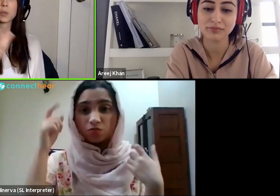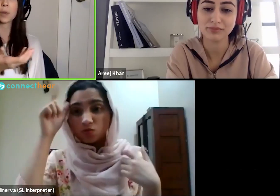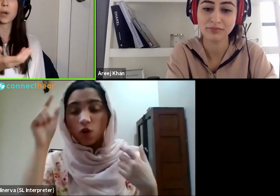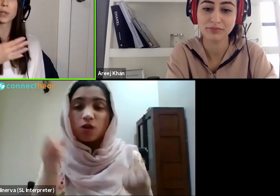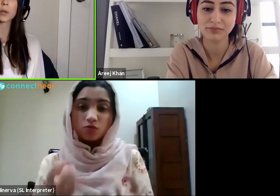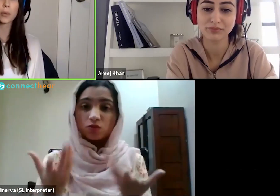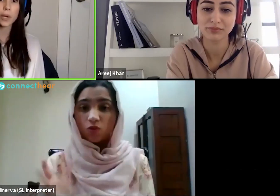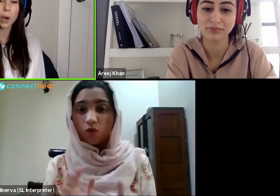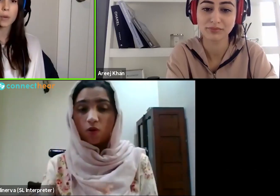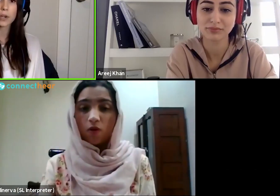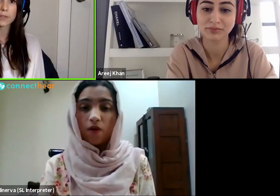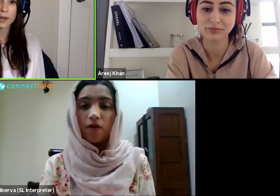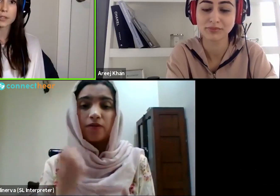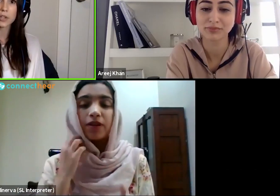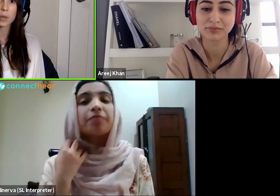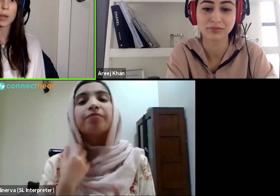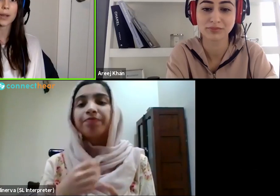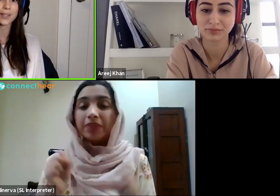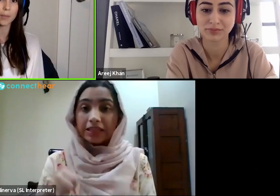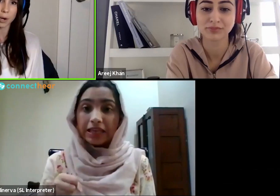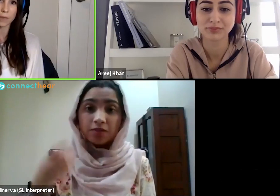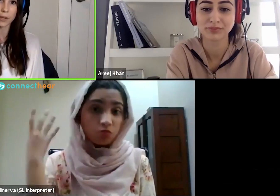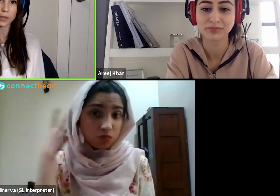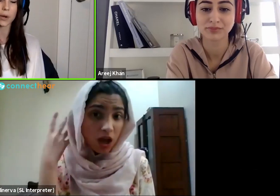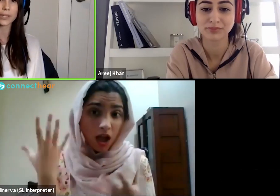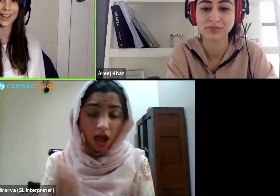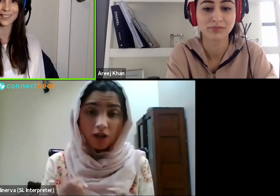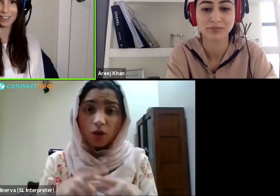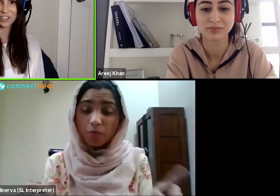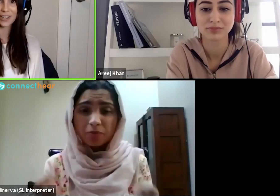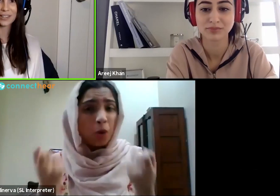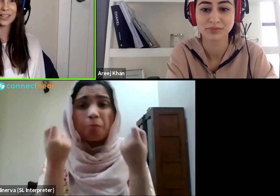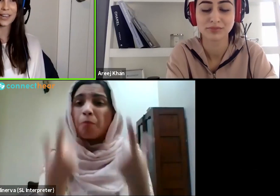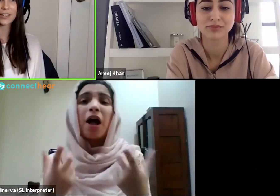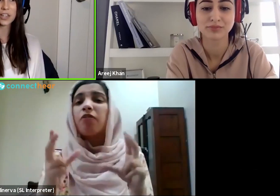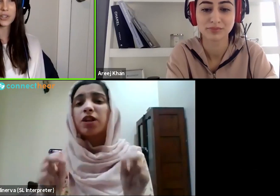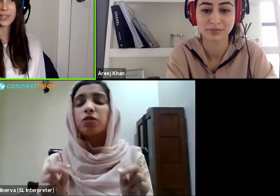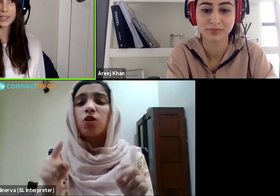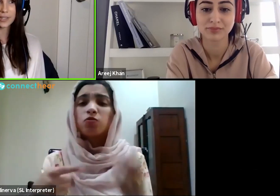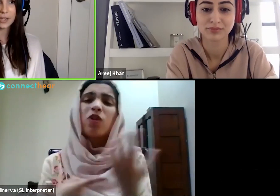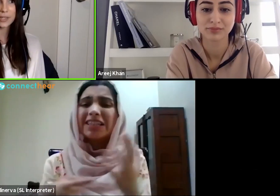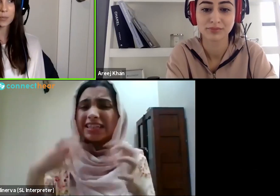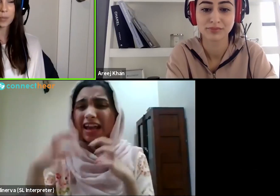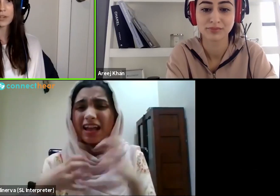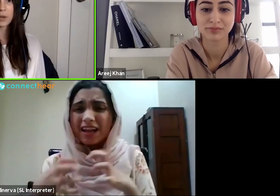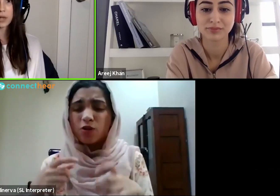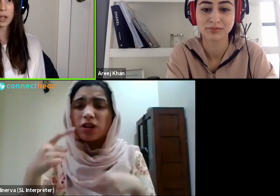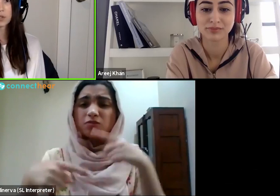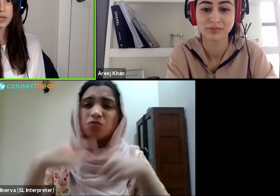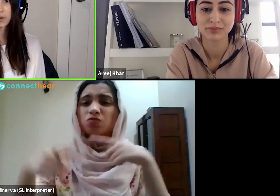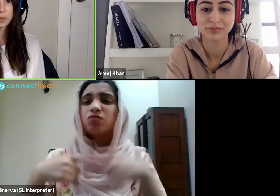feel like you, me both, we hear pretty well of our devices, but it's not perfect. It's technology. It's here to assist us, but